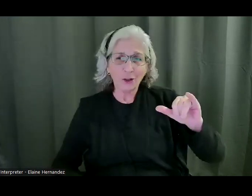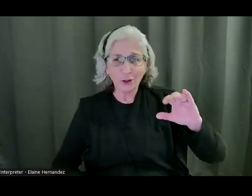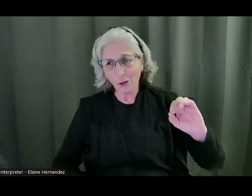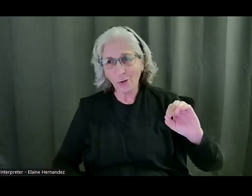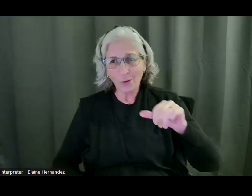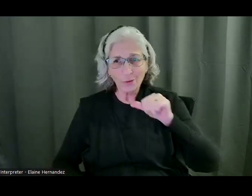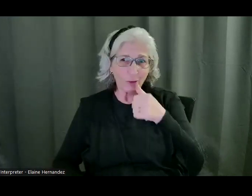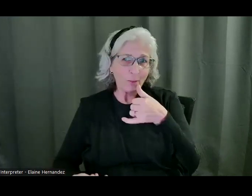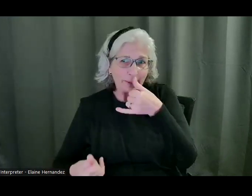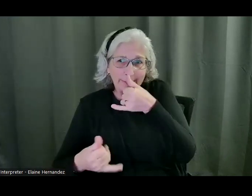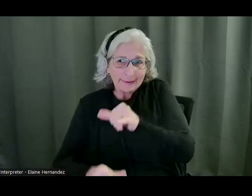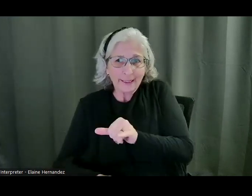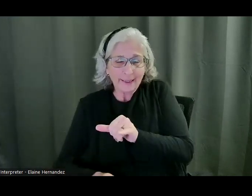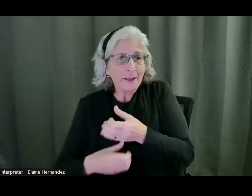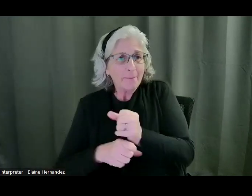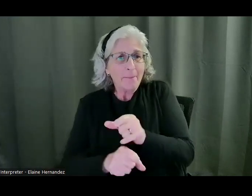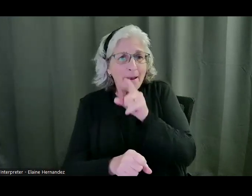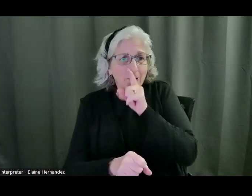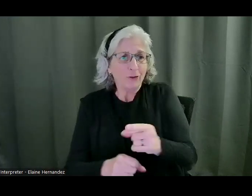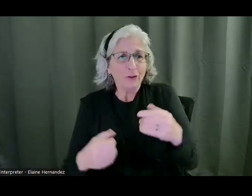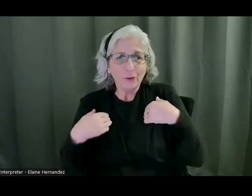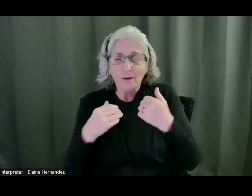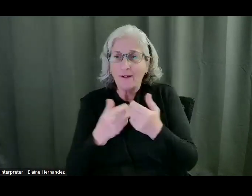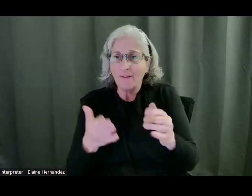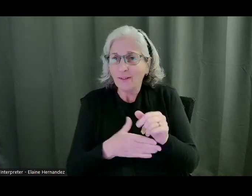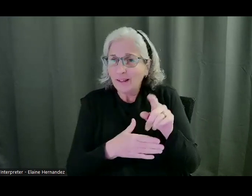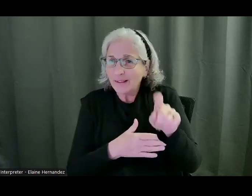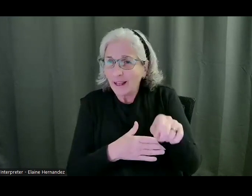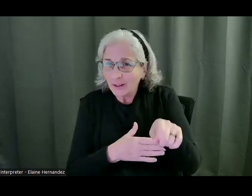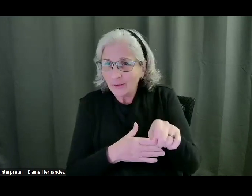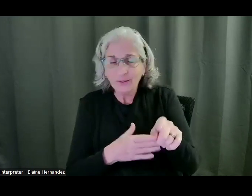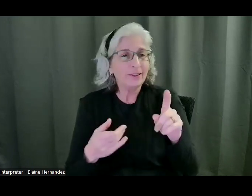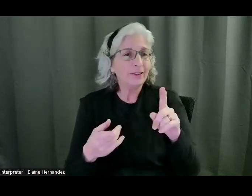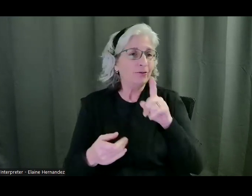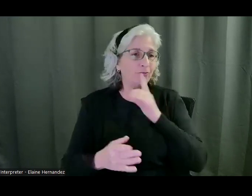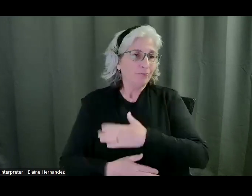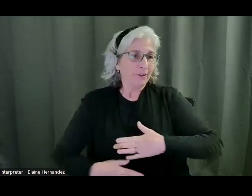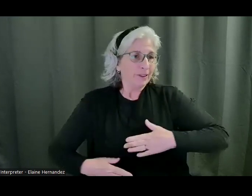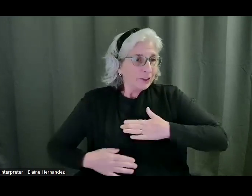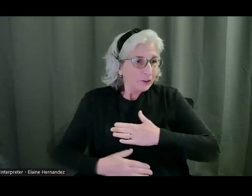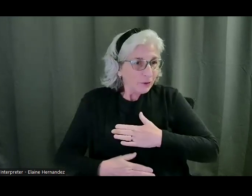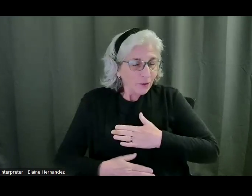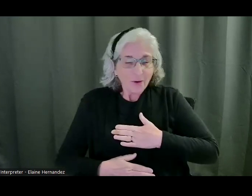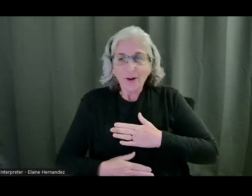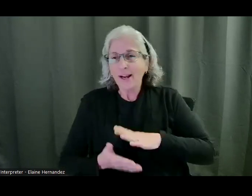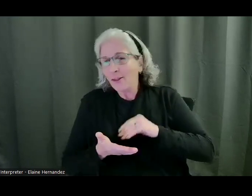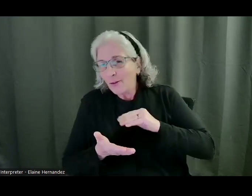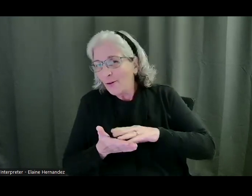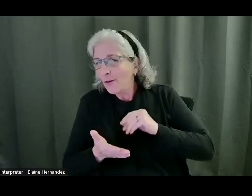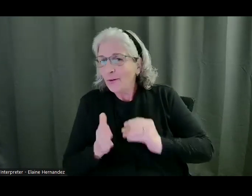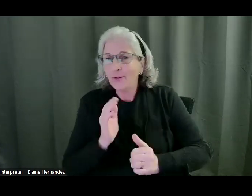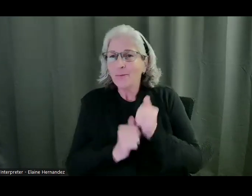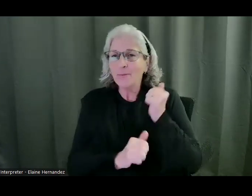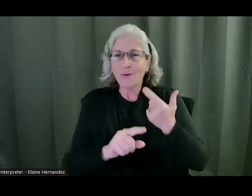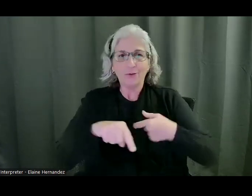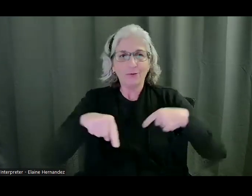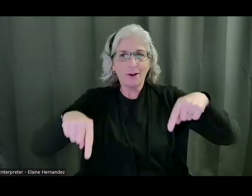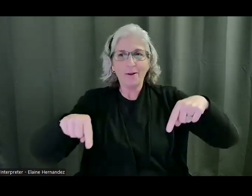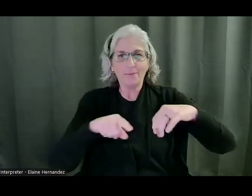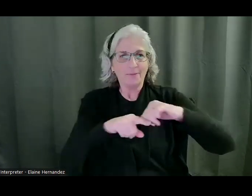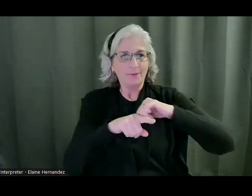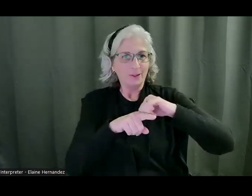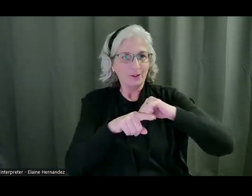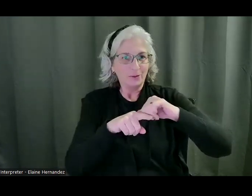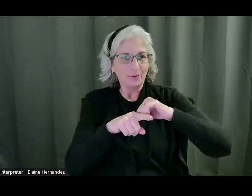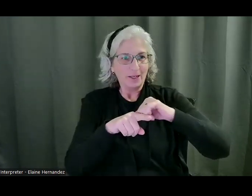sure you get everything you need to really enjoy and get the maximum benefit from this training.